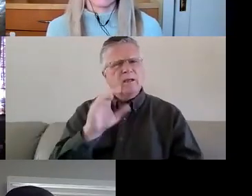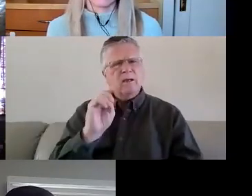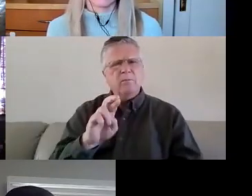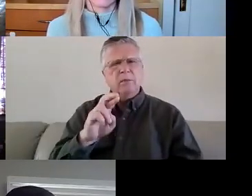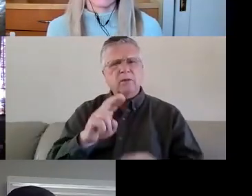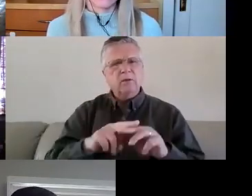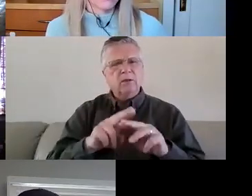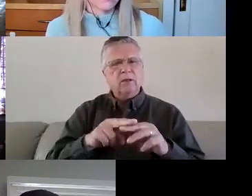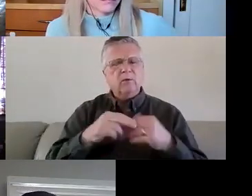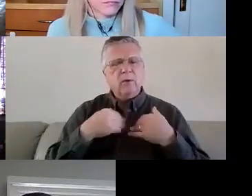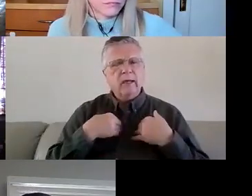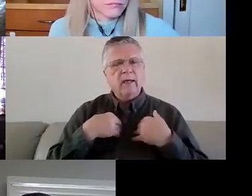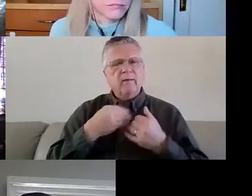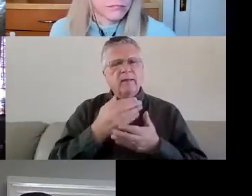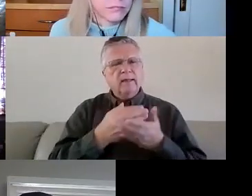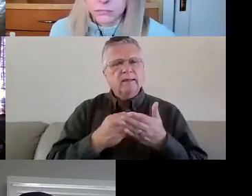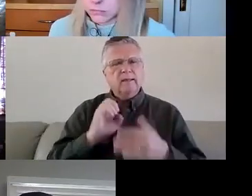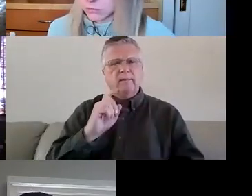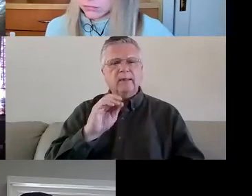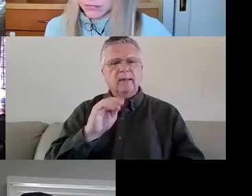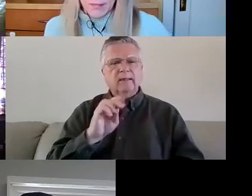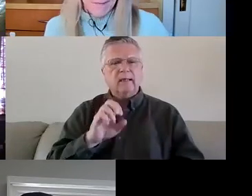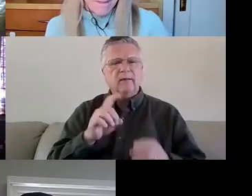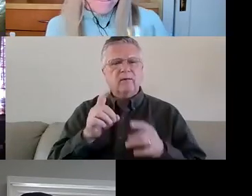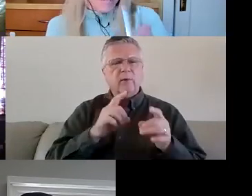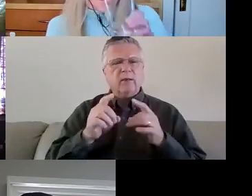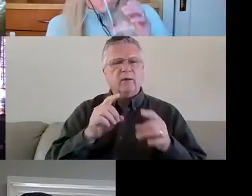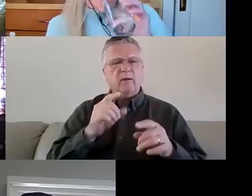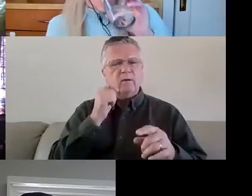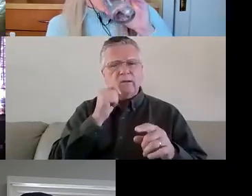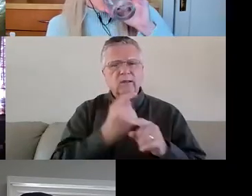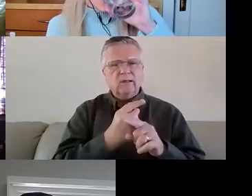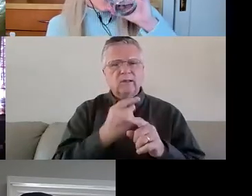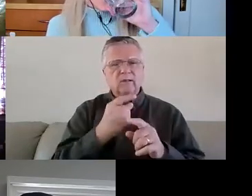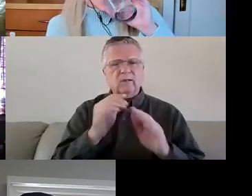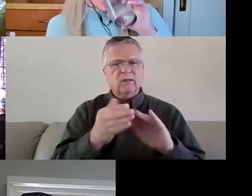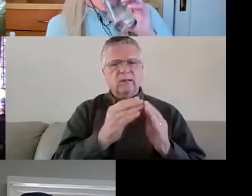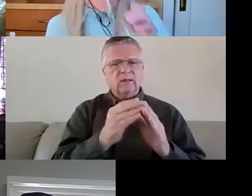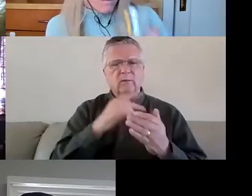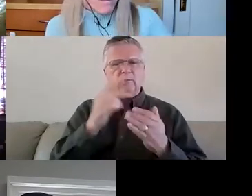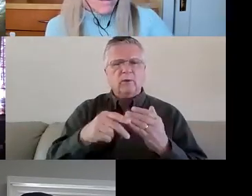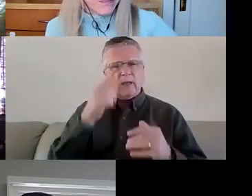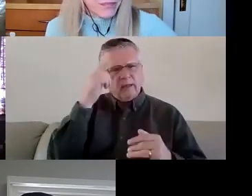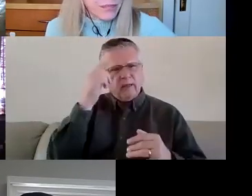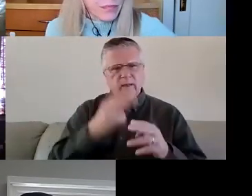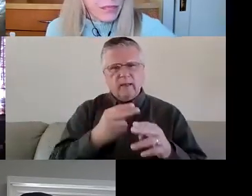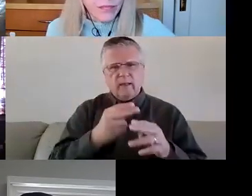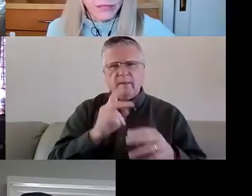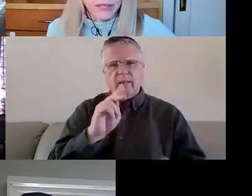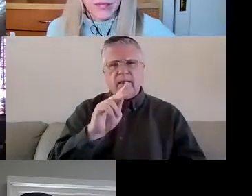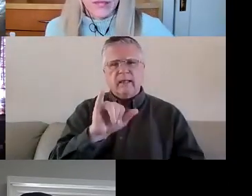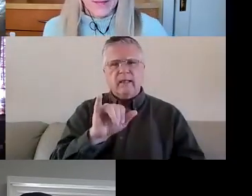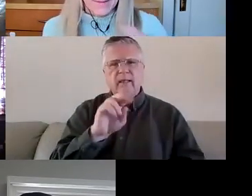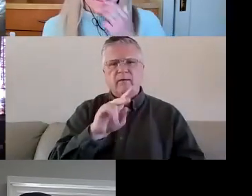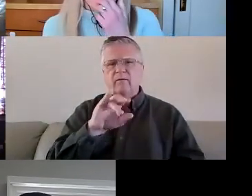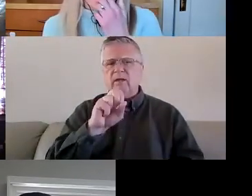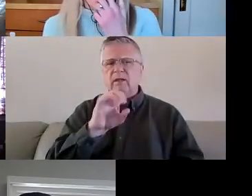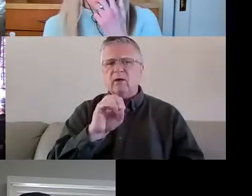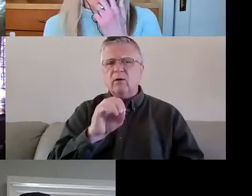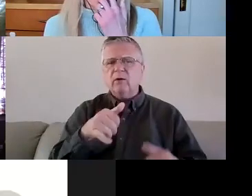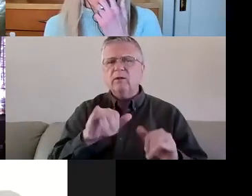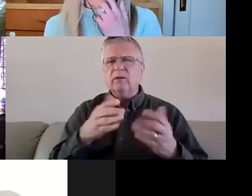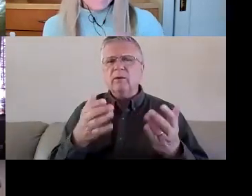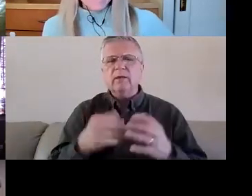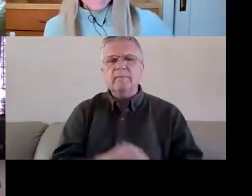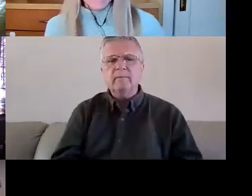some, the executive director of the Sister Cities program with us, I think Kathy Risco. Kathy, are you still there? Yes, I'm